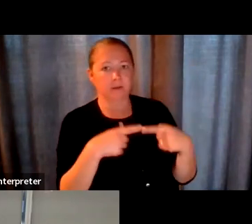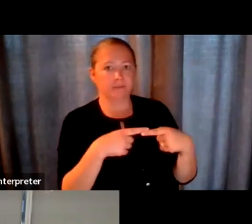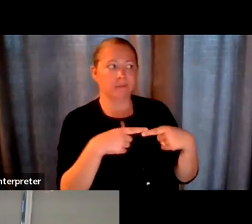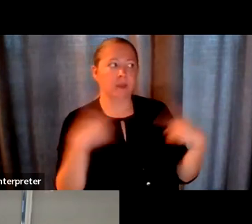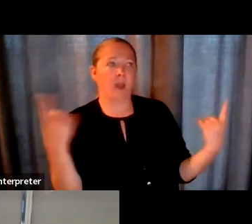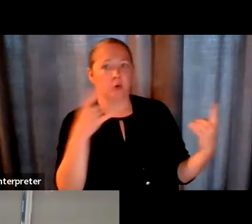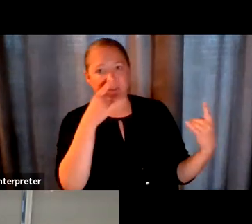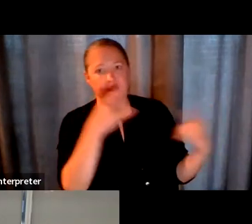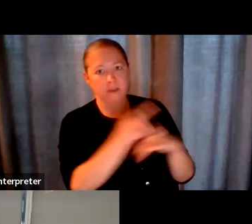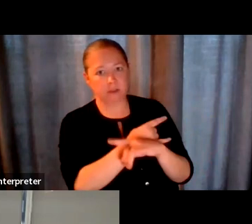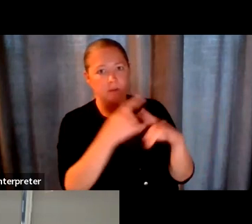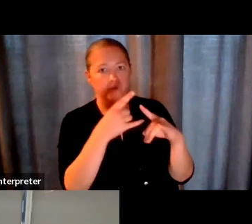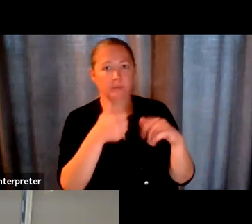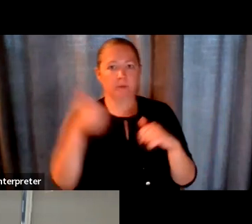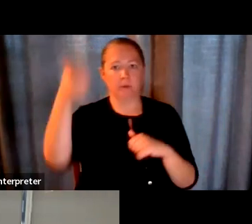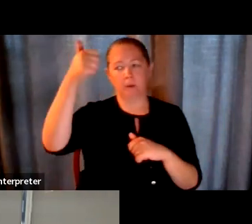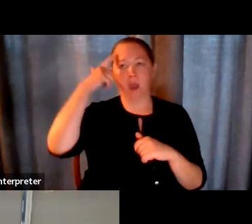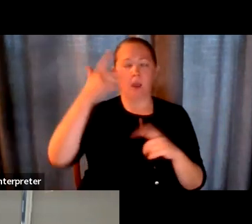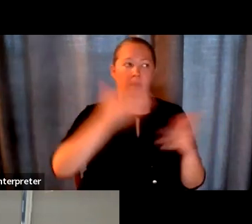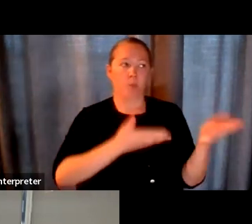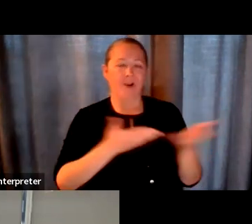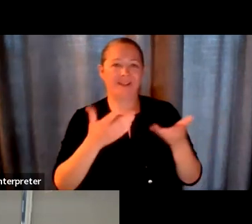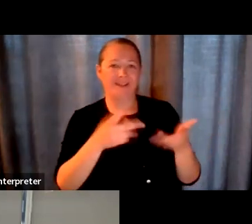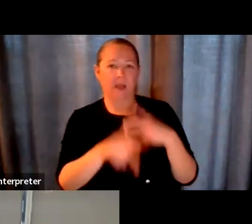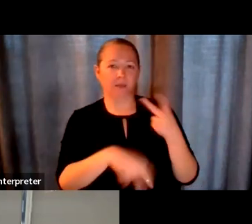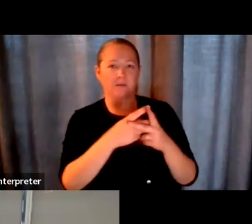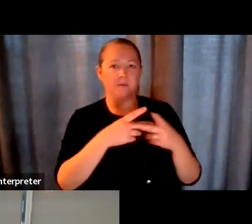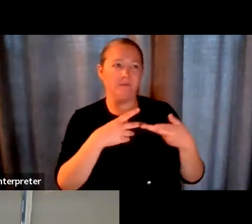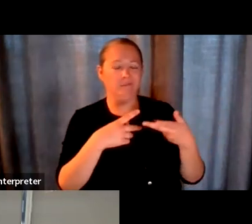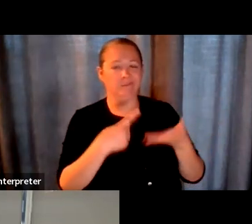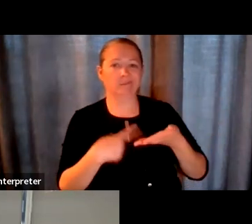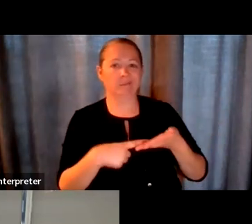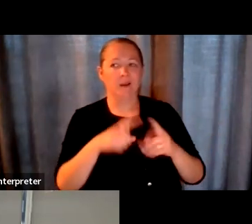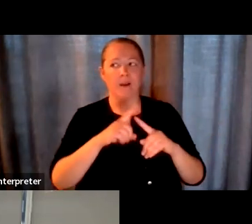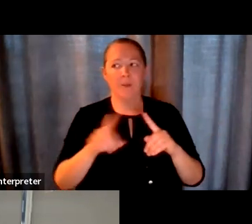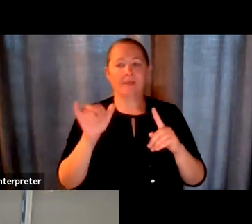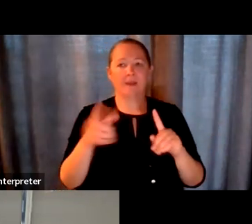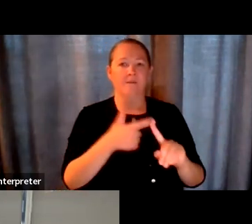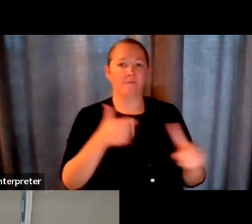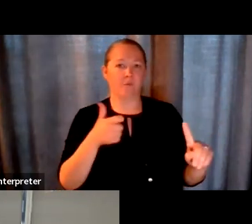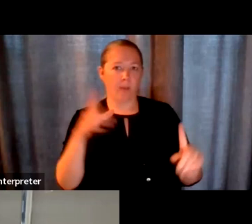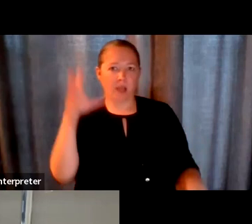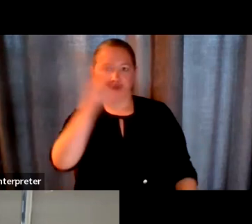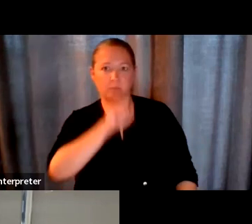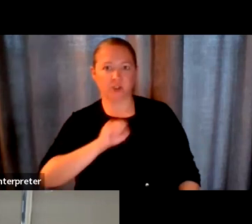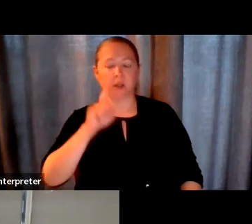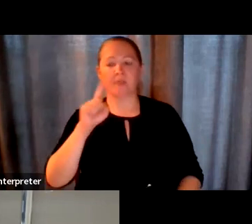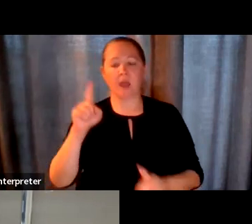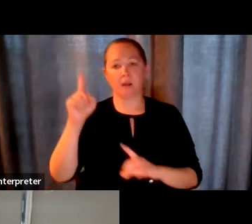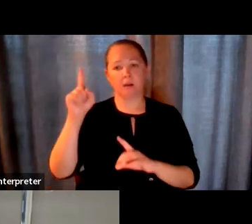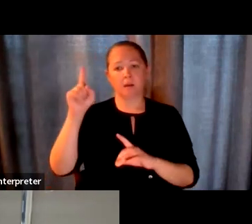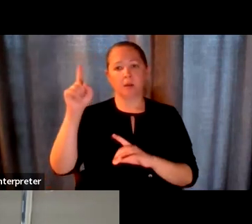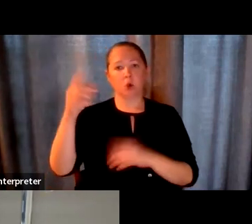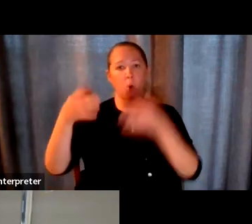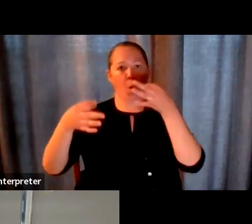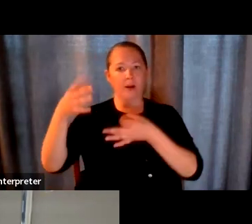case by bringing these sorts of challenges, but that is based on an assumption that this court is acting in good faith when